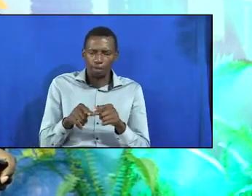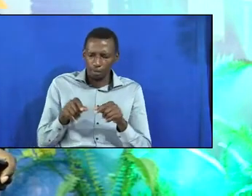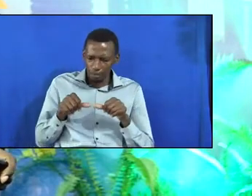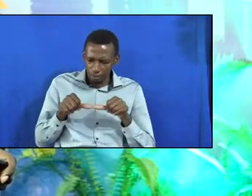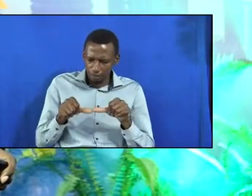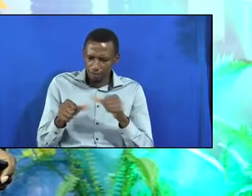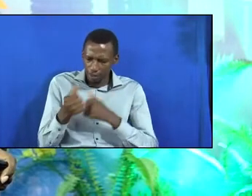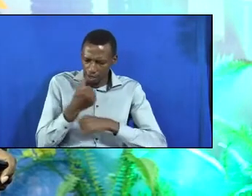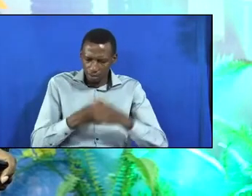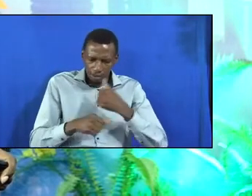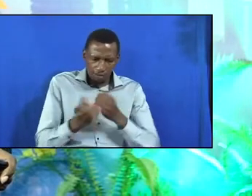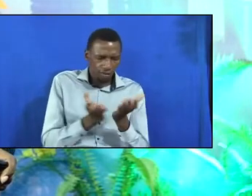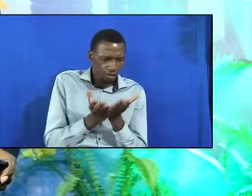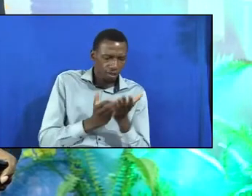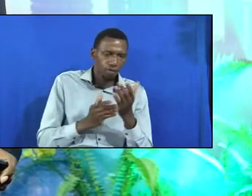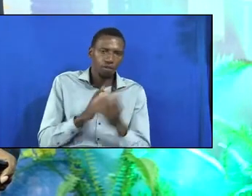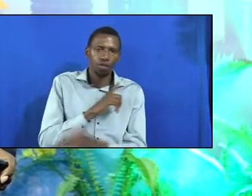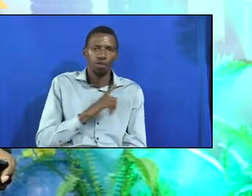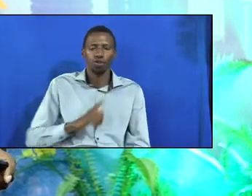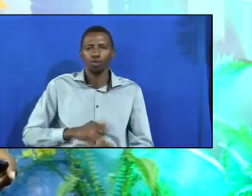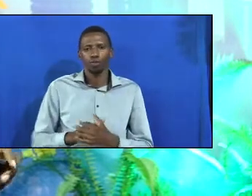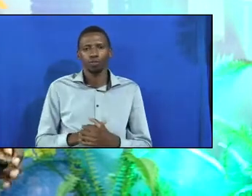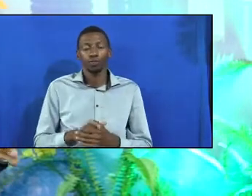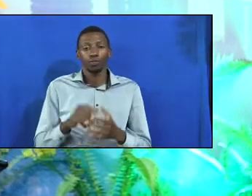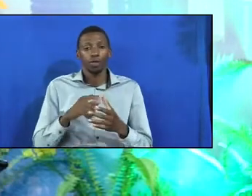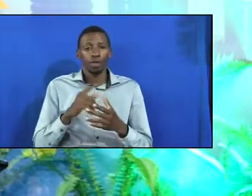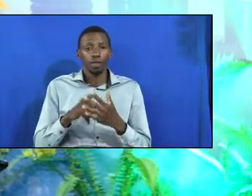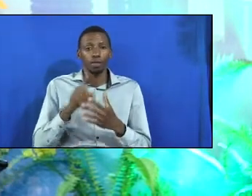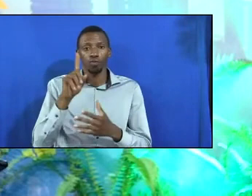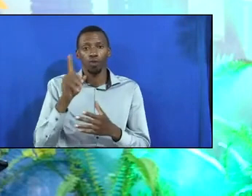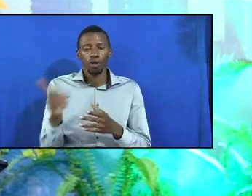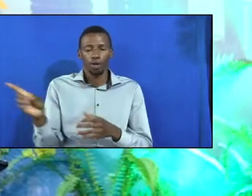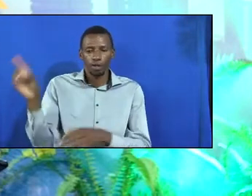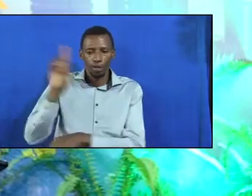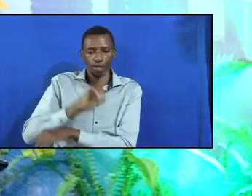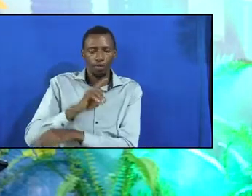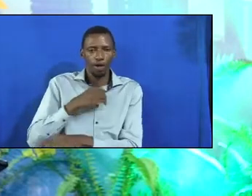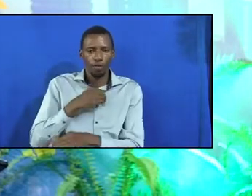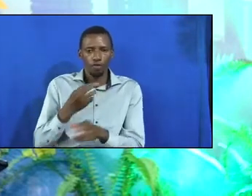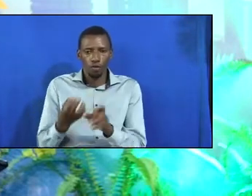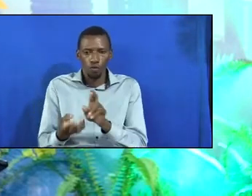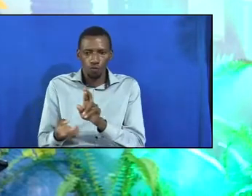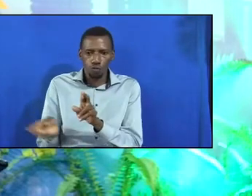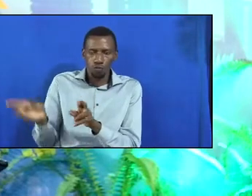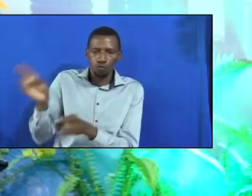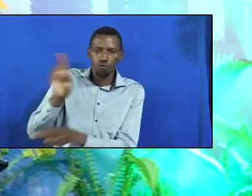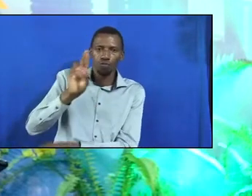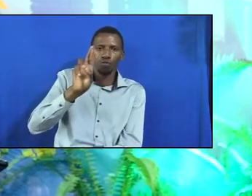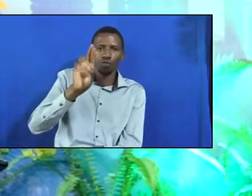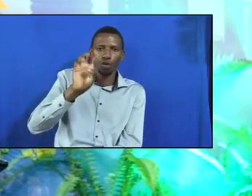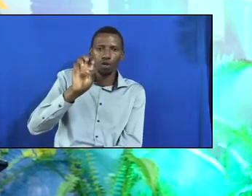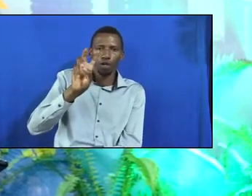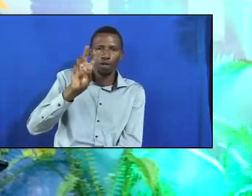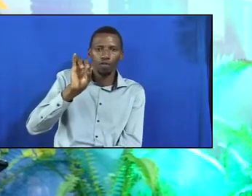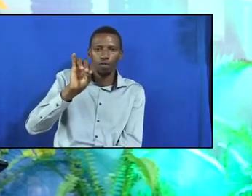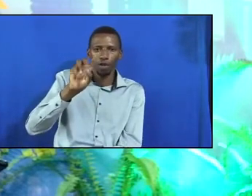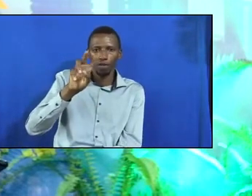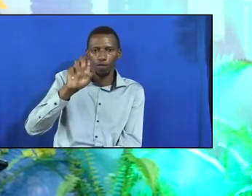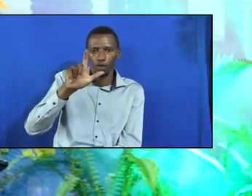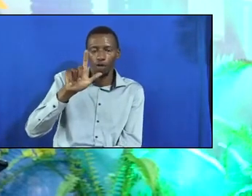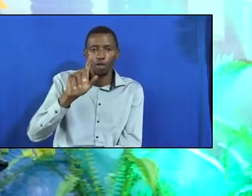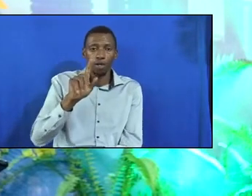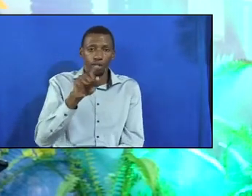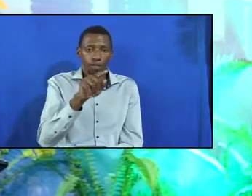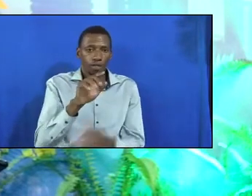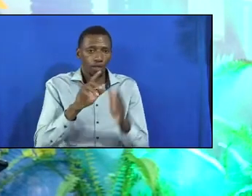Lord. Then one day there was a revival. And this text here, 1 Corinthians chapter 6, verses 9